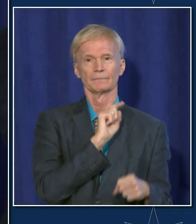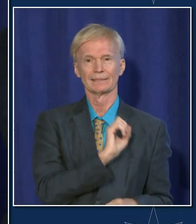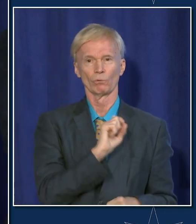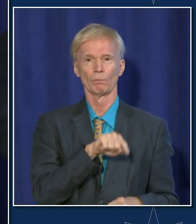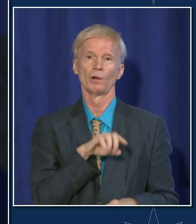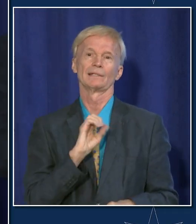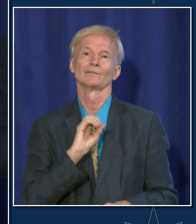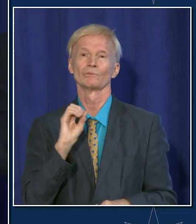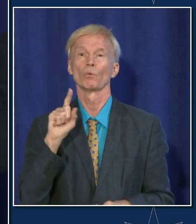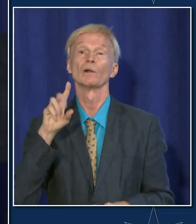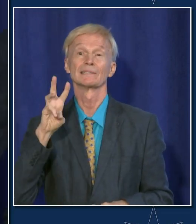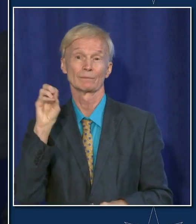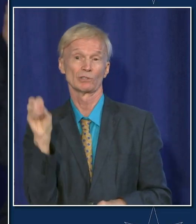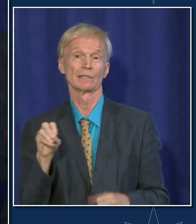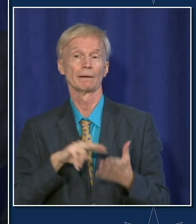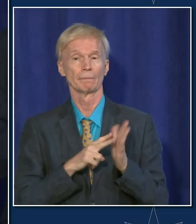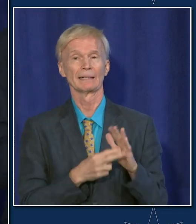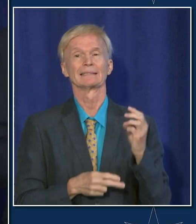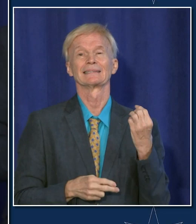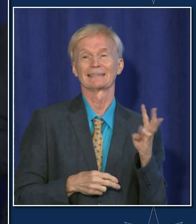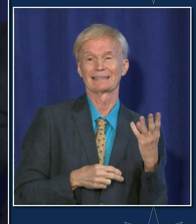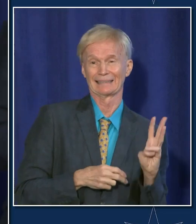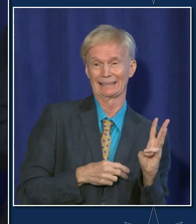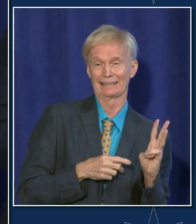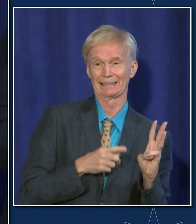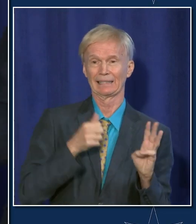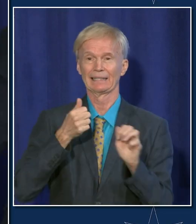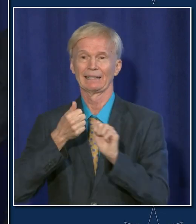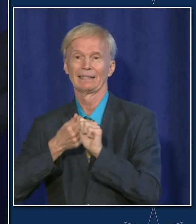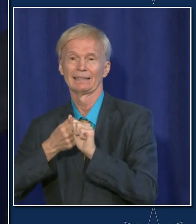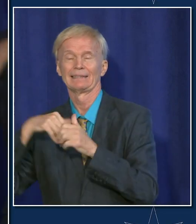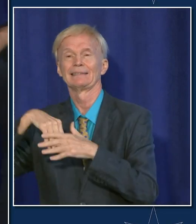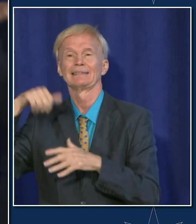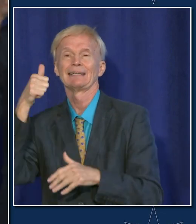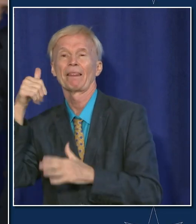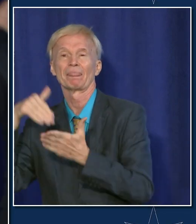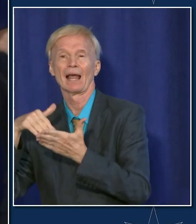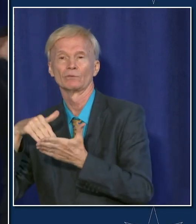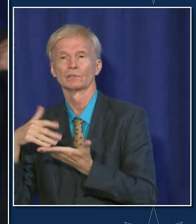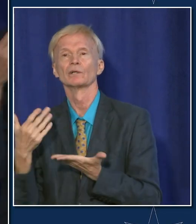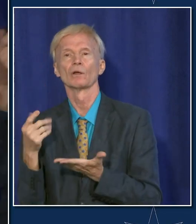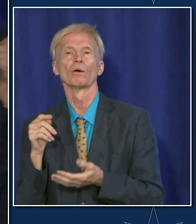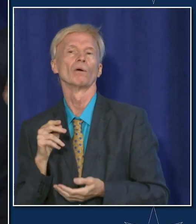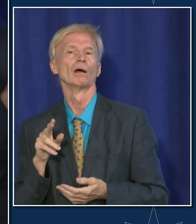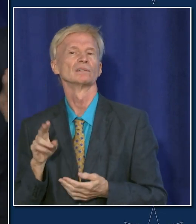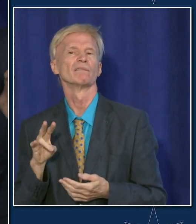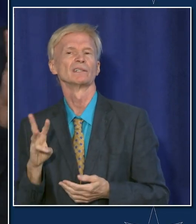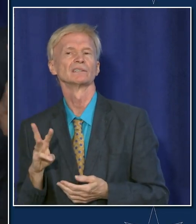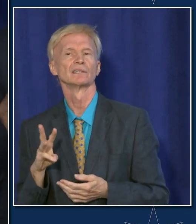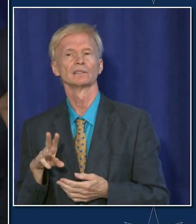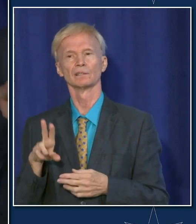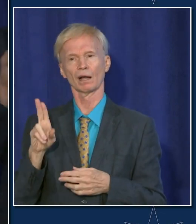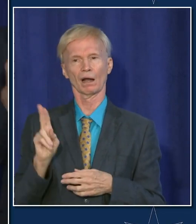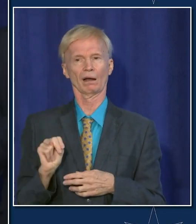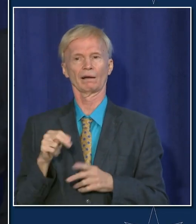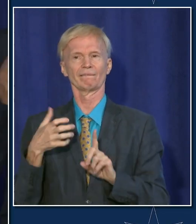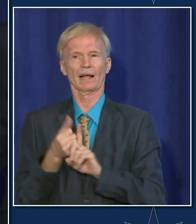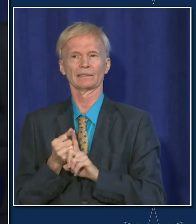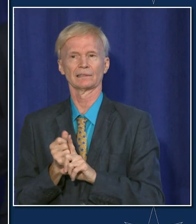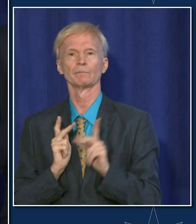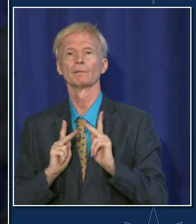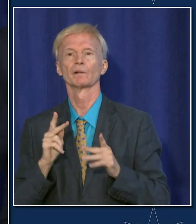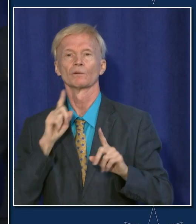0.0016%, or 16 in 10,000 attendees, 76 6 unvaccinated attendees reporting